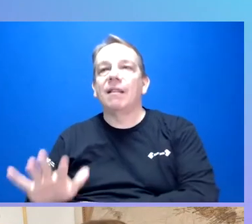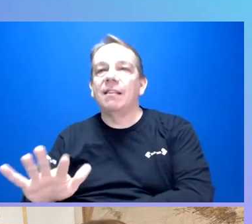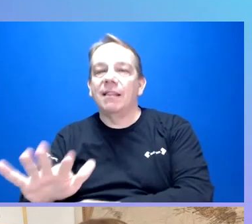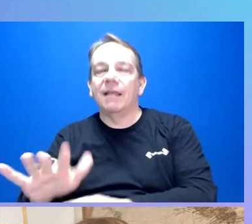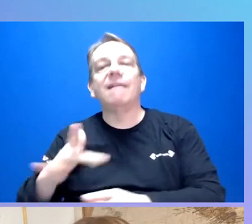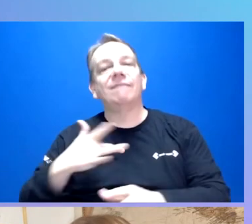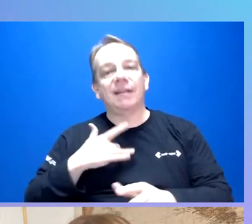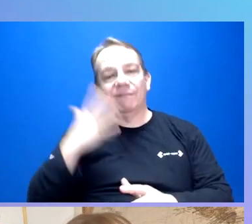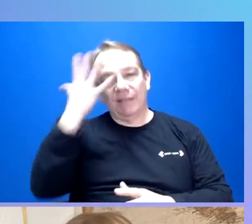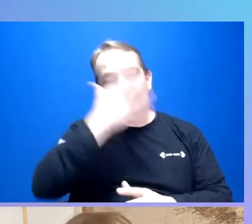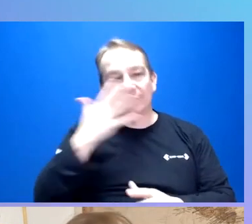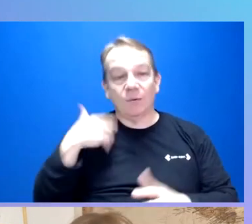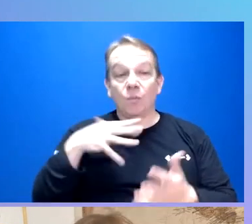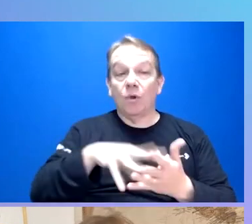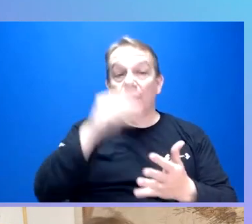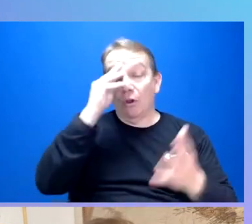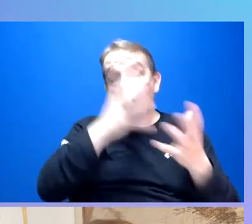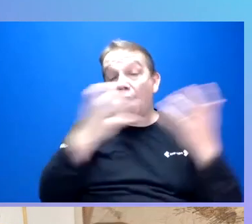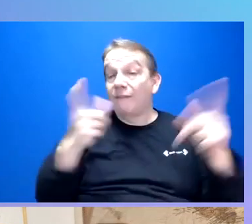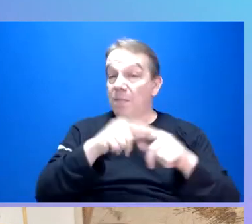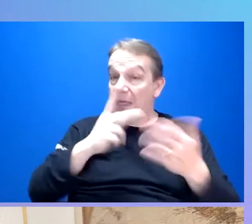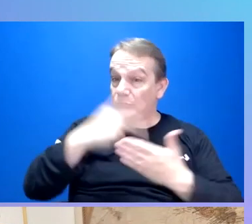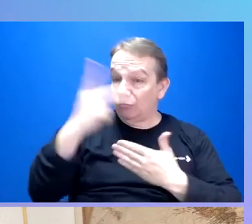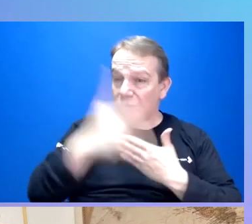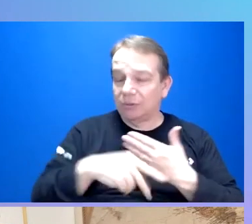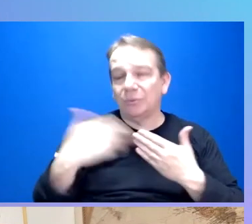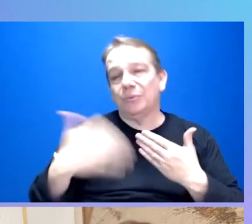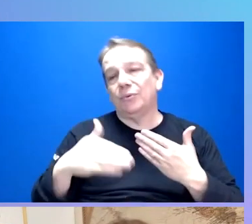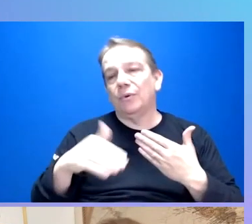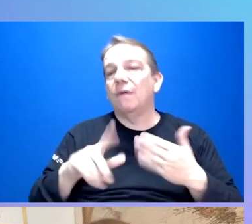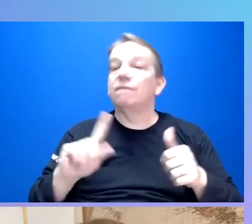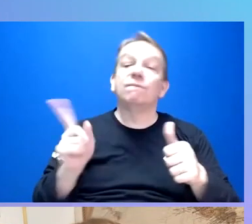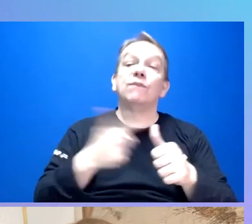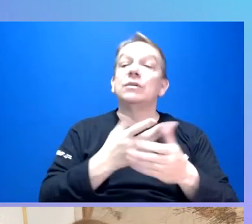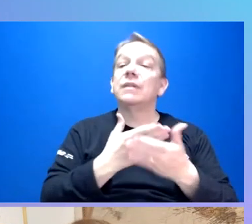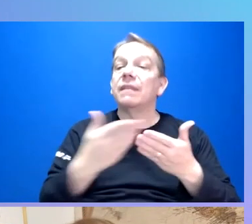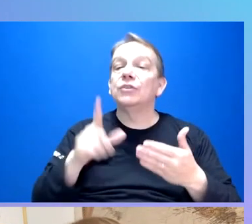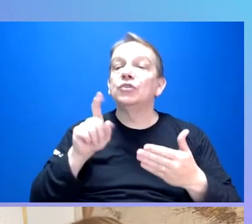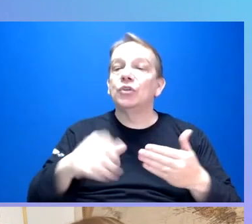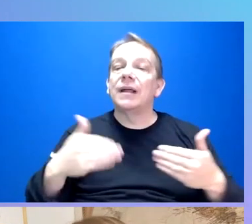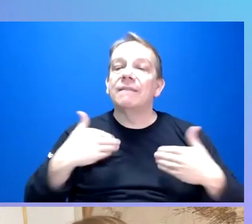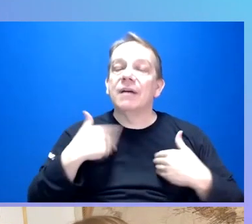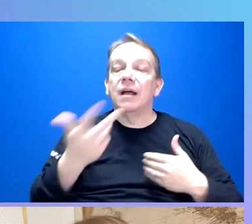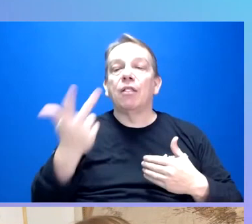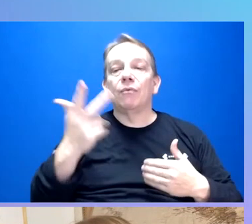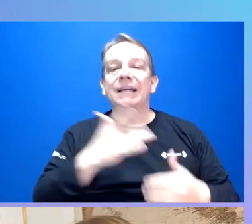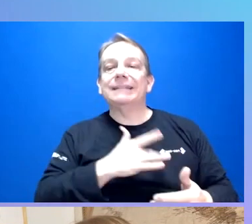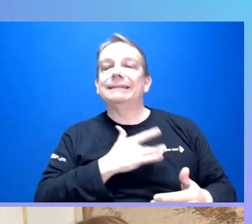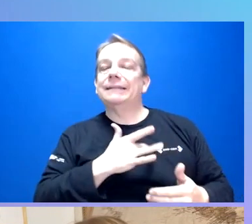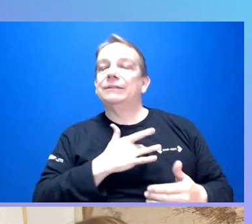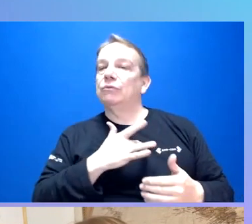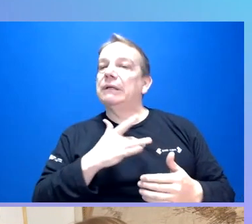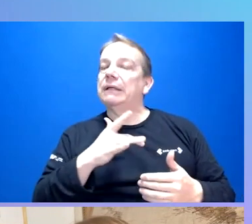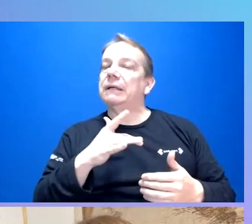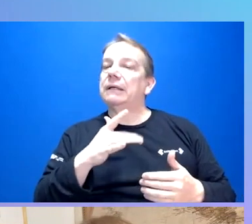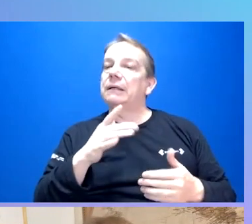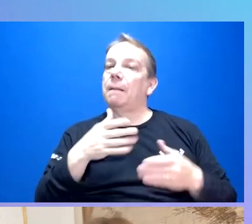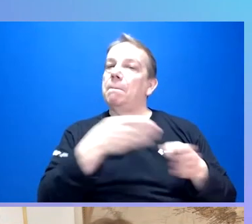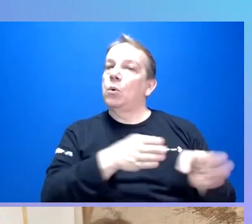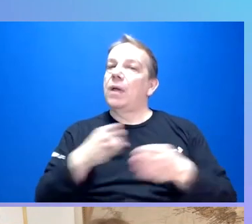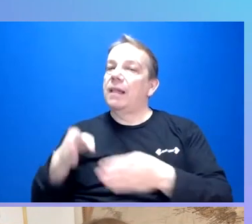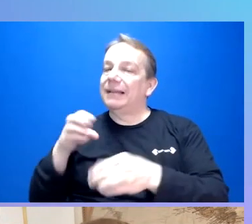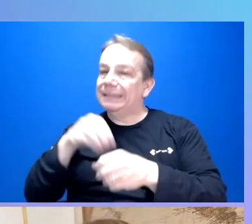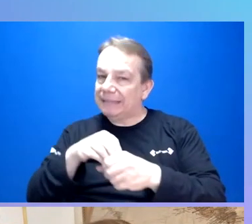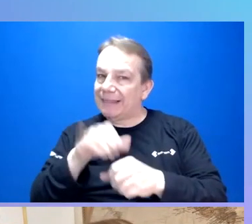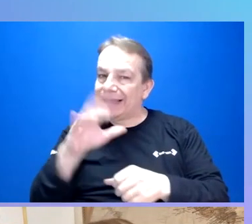And we learned a lot from this project too. The first thing is that you should have at least 3 sensory modalities present in your experiences.